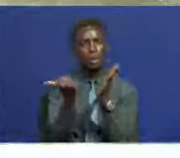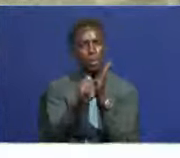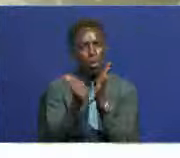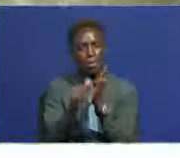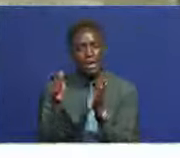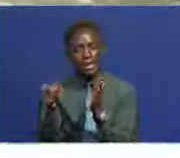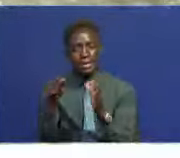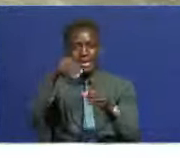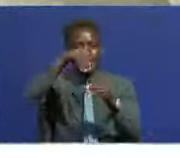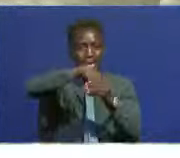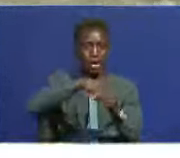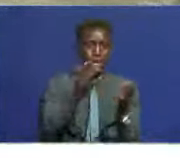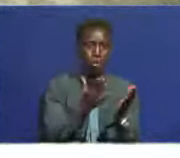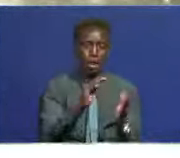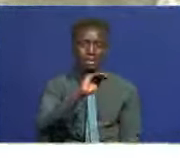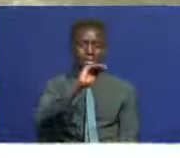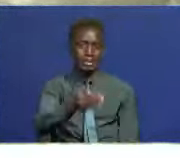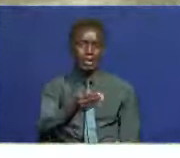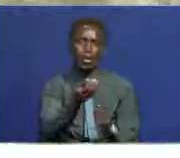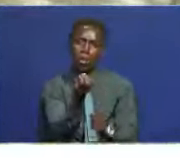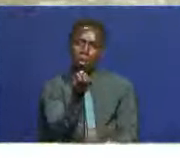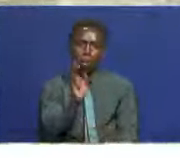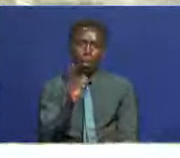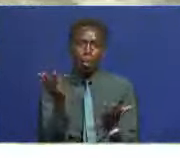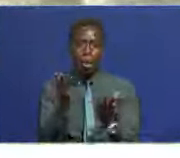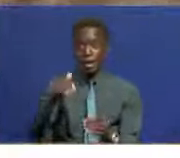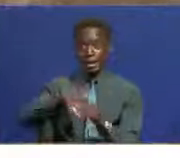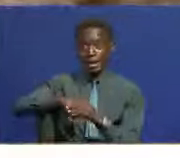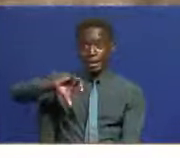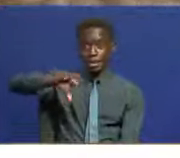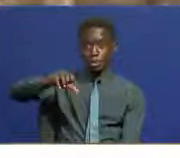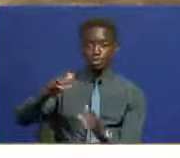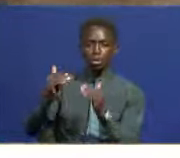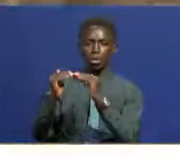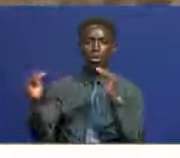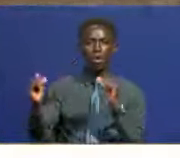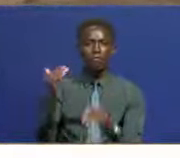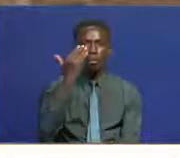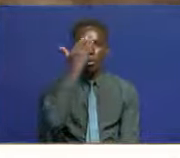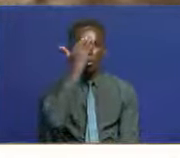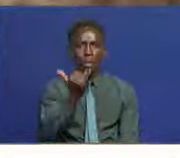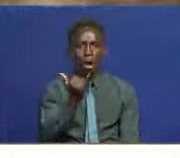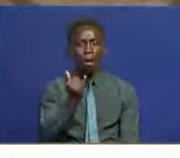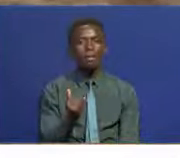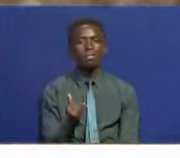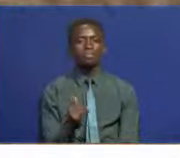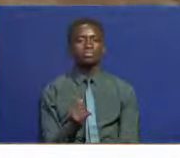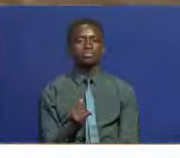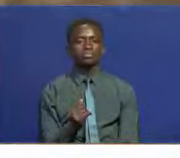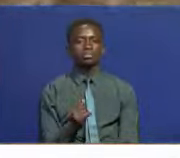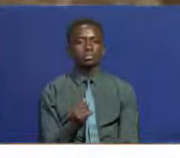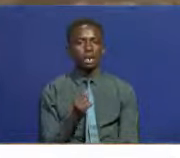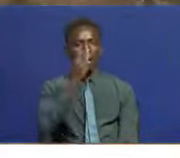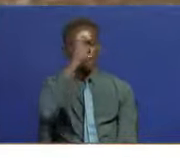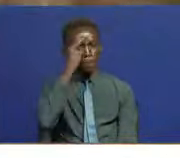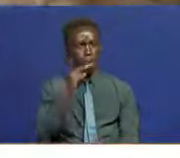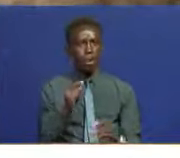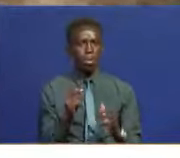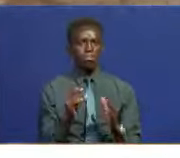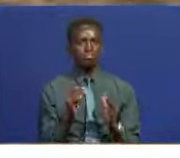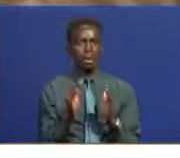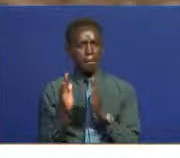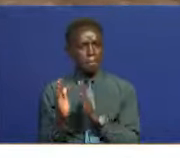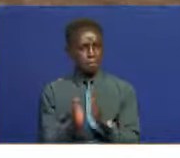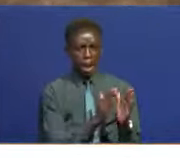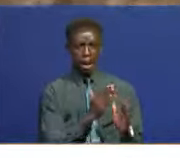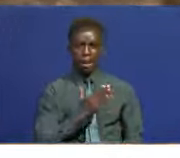within the city or at the county levels is because our own plans, city plans,